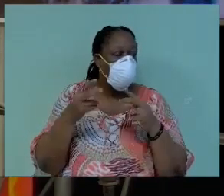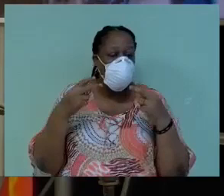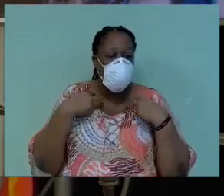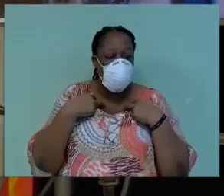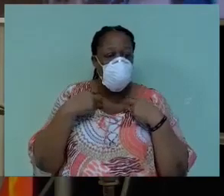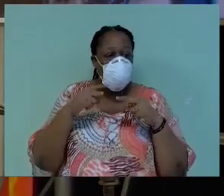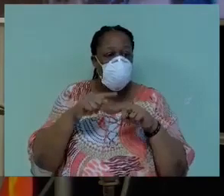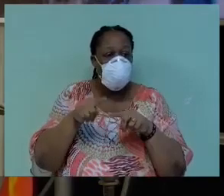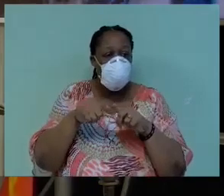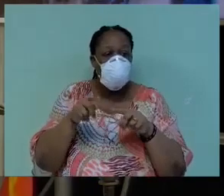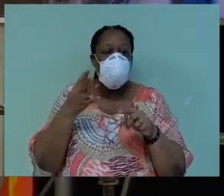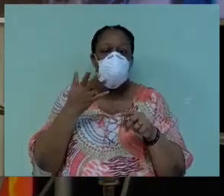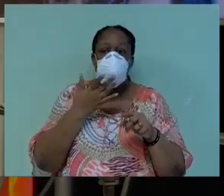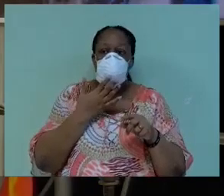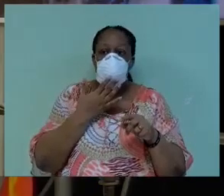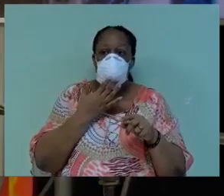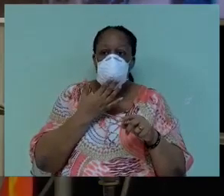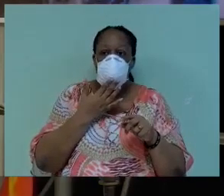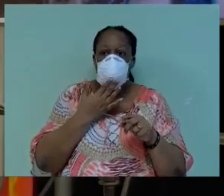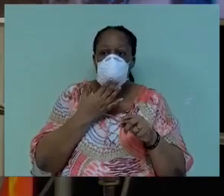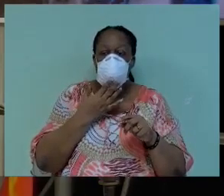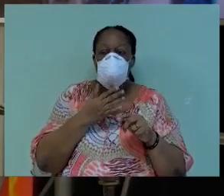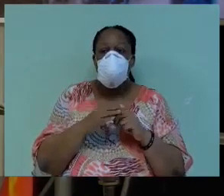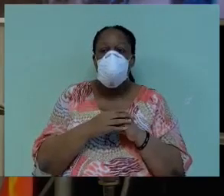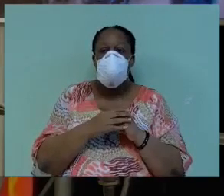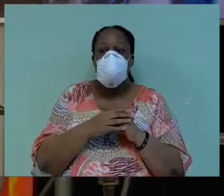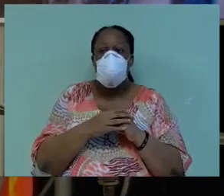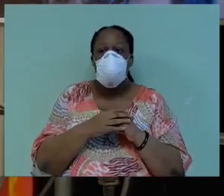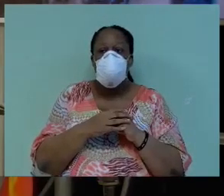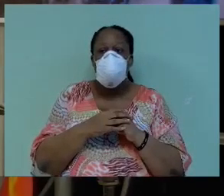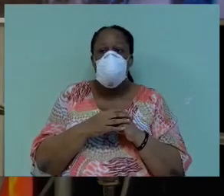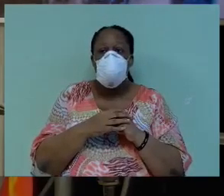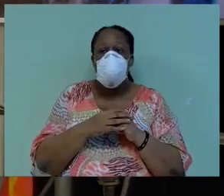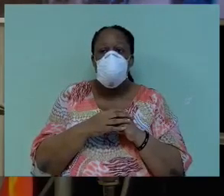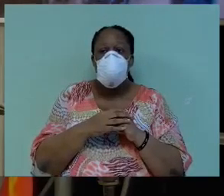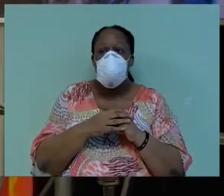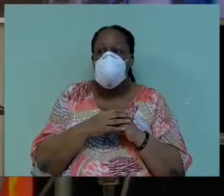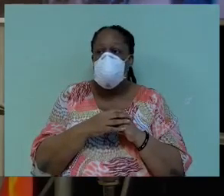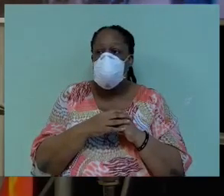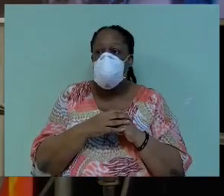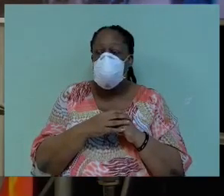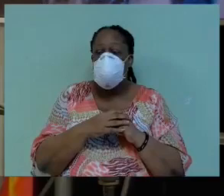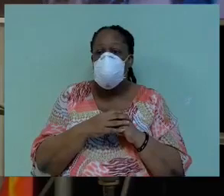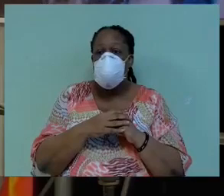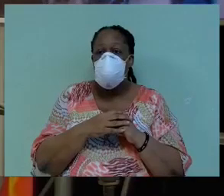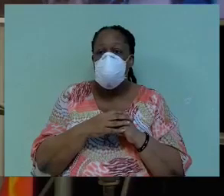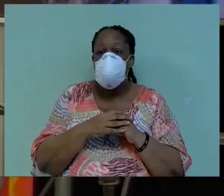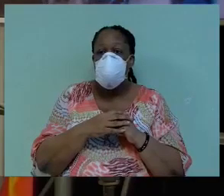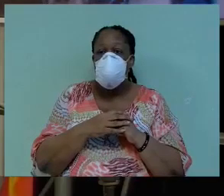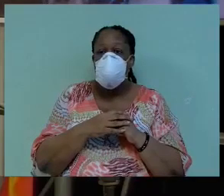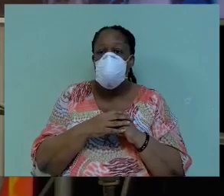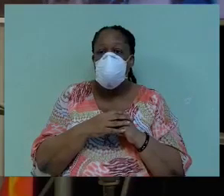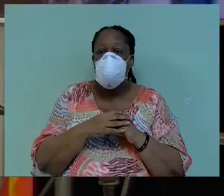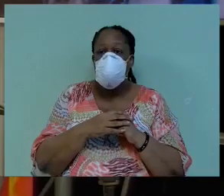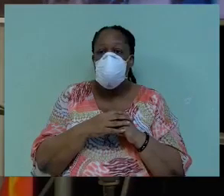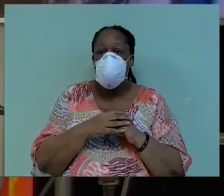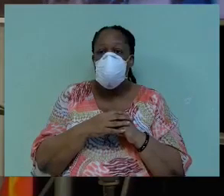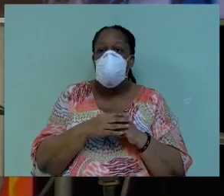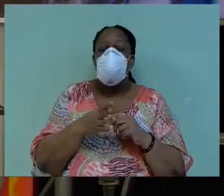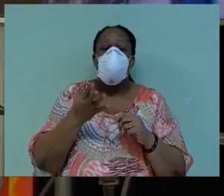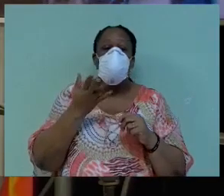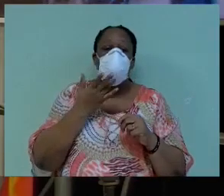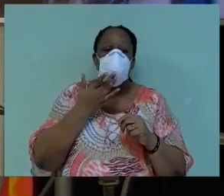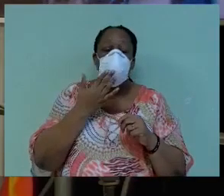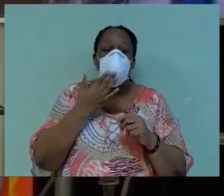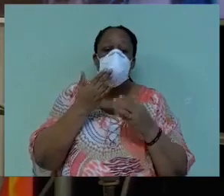have a color on the outside, and the inside is usually white. And so it is the colored portion that is worn outside.